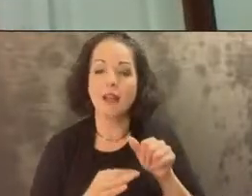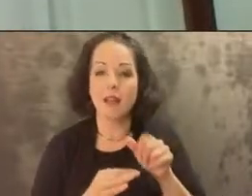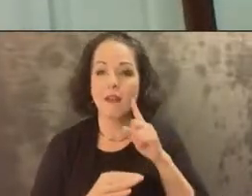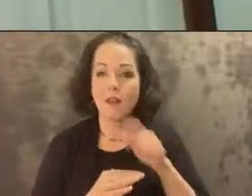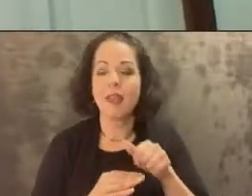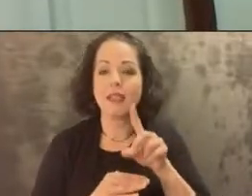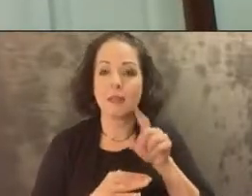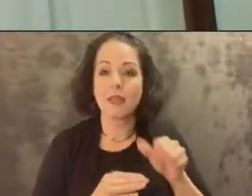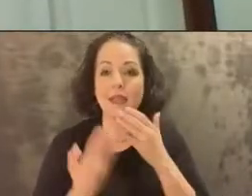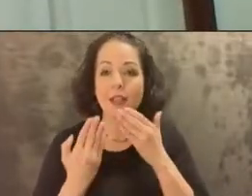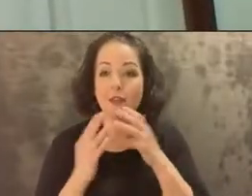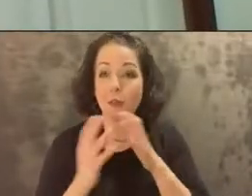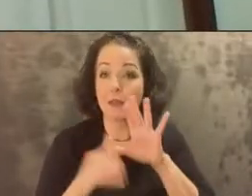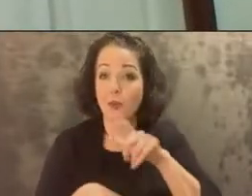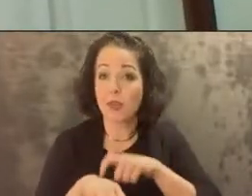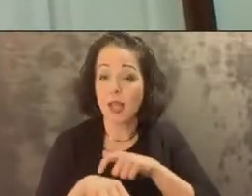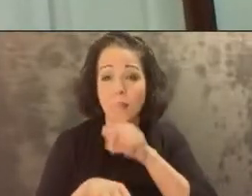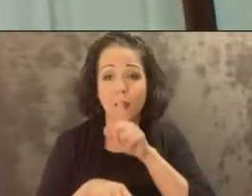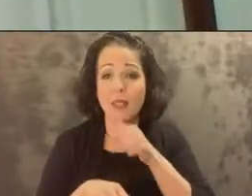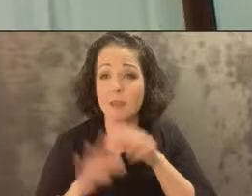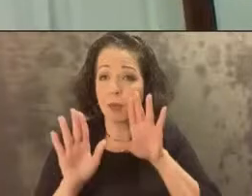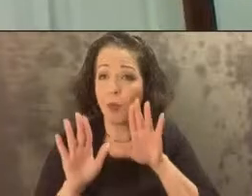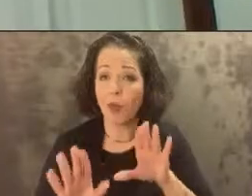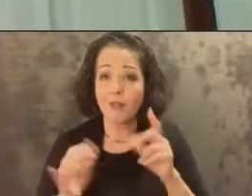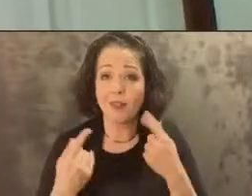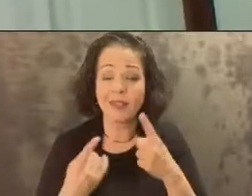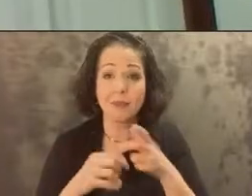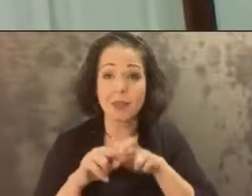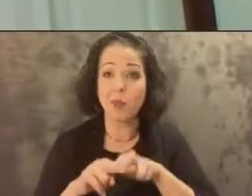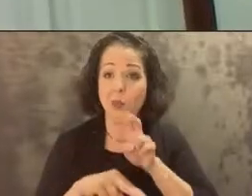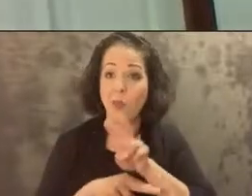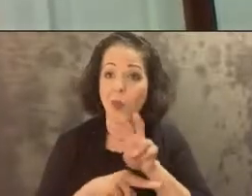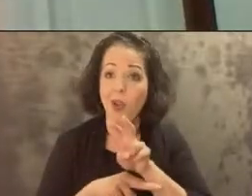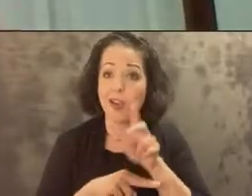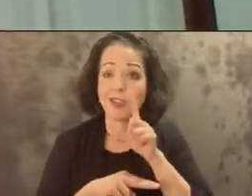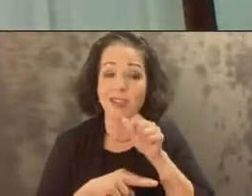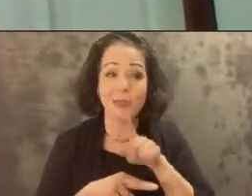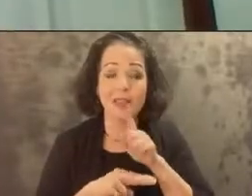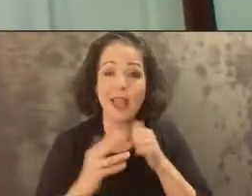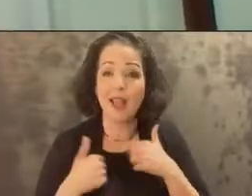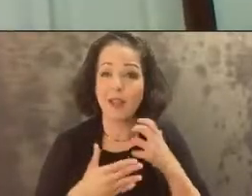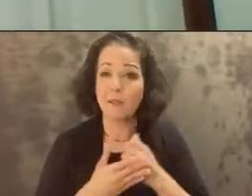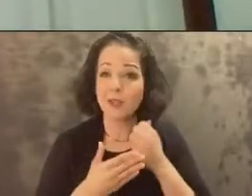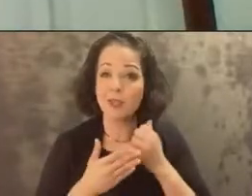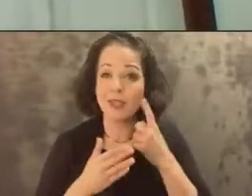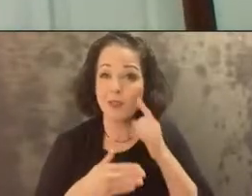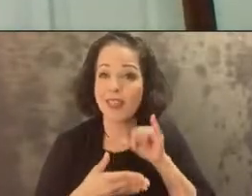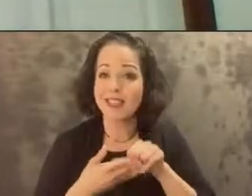much for your time. This has been wonderful to sit in, and I'm happy to have the opportunity.